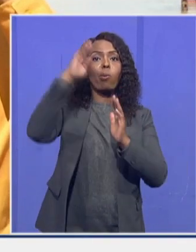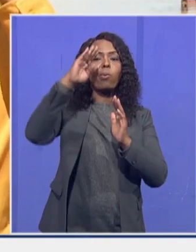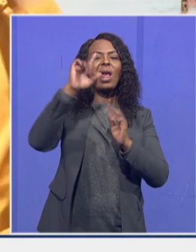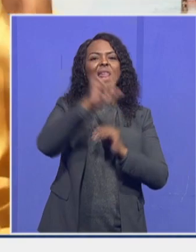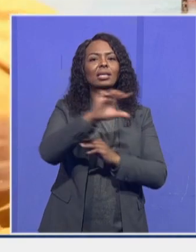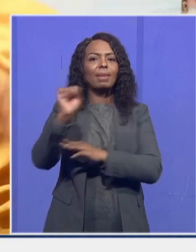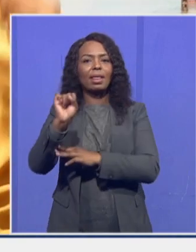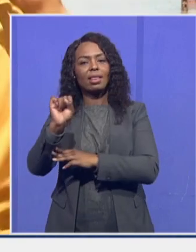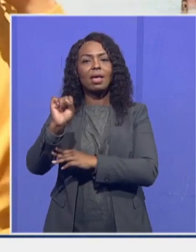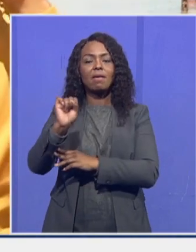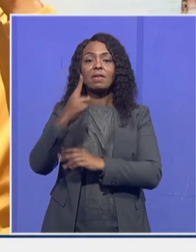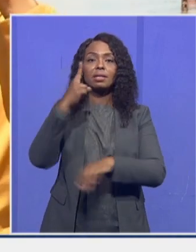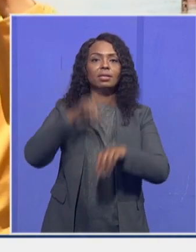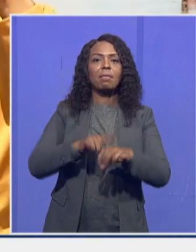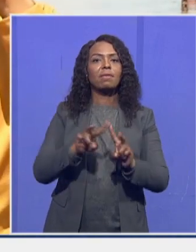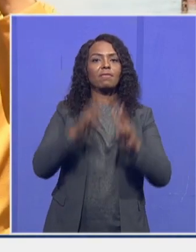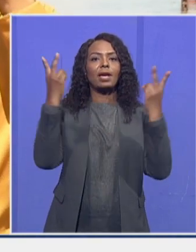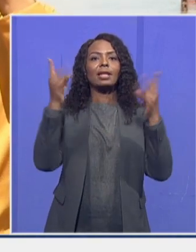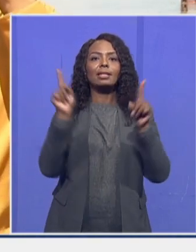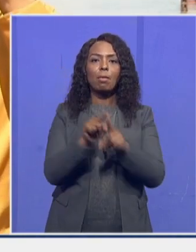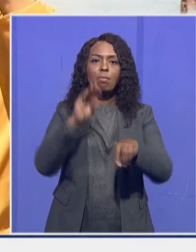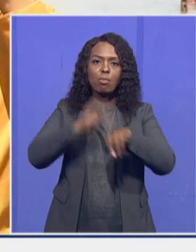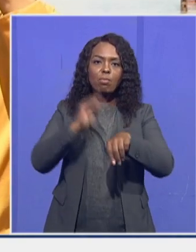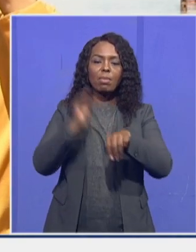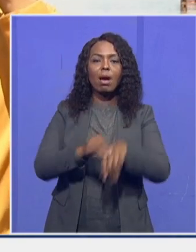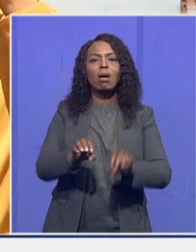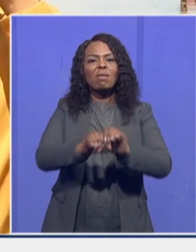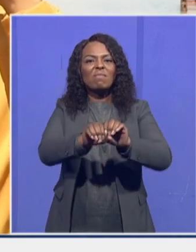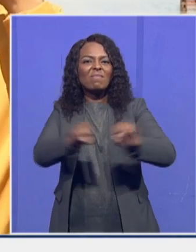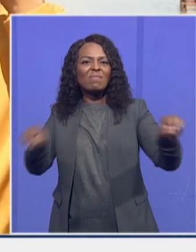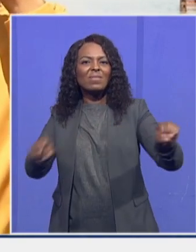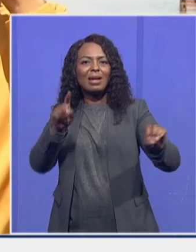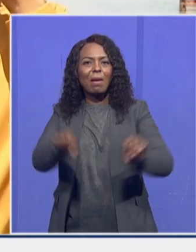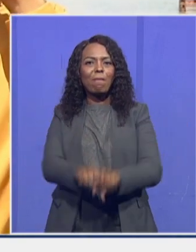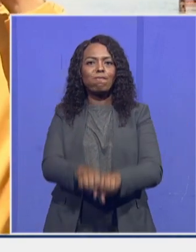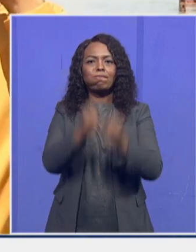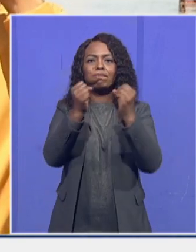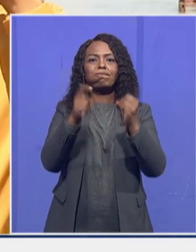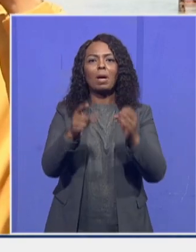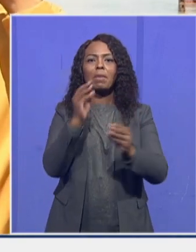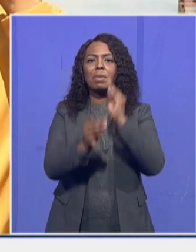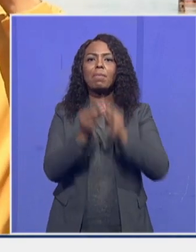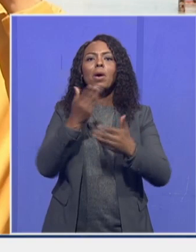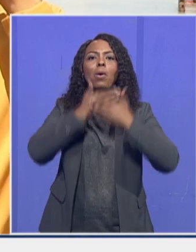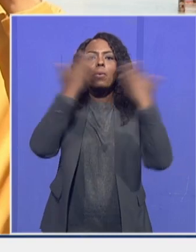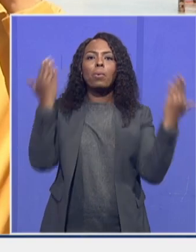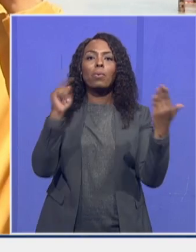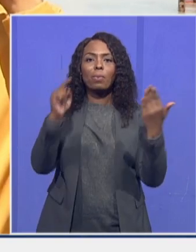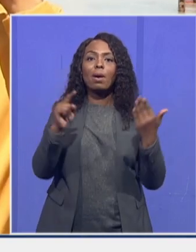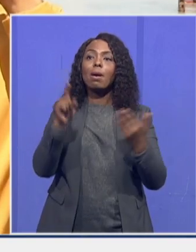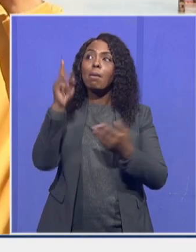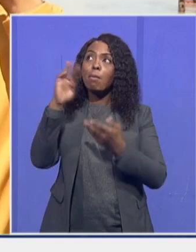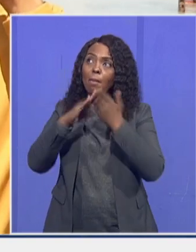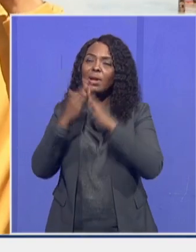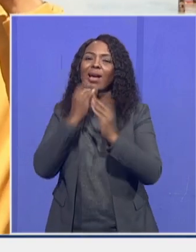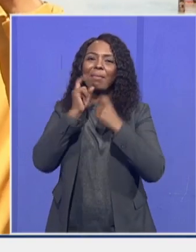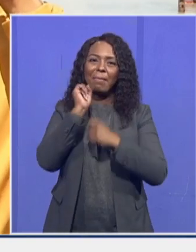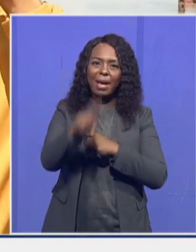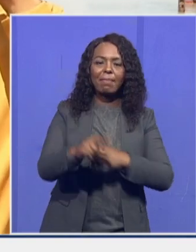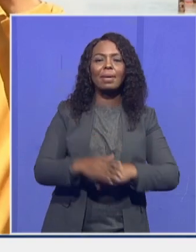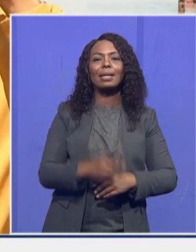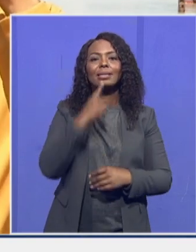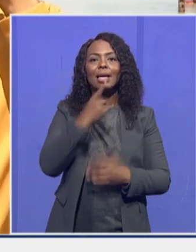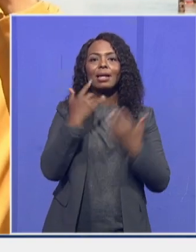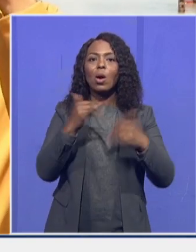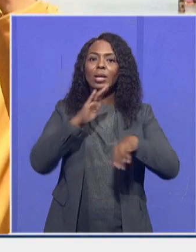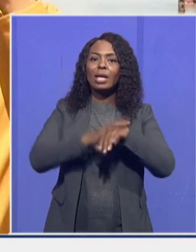was already talks around the drainage system and how this was an issue for the residents there, and there were already talks by that time to ensure that the